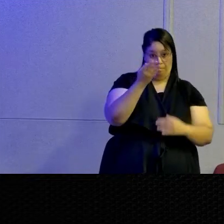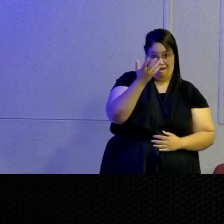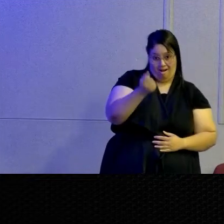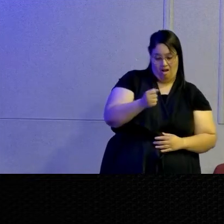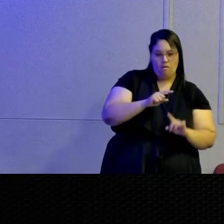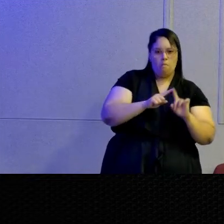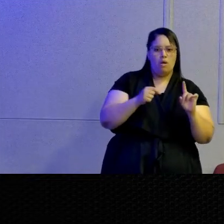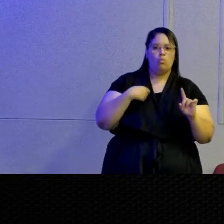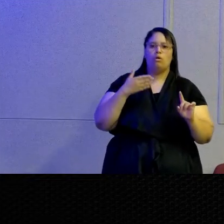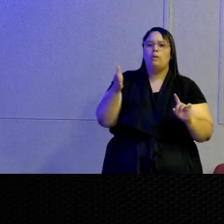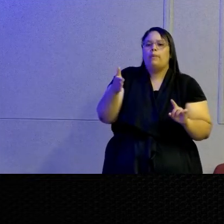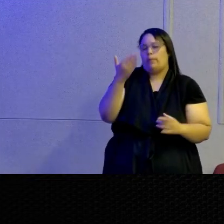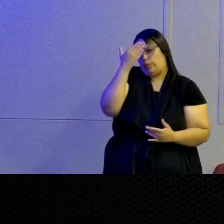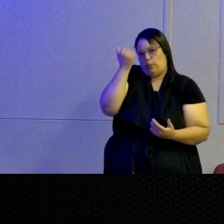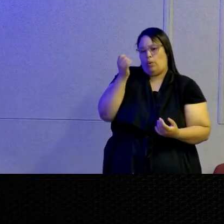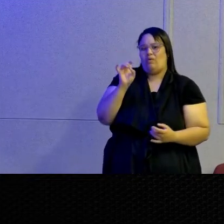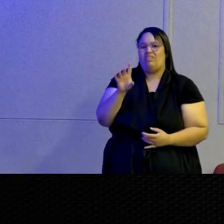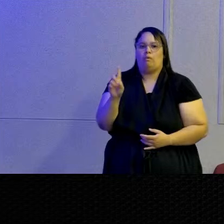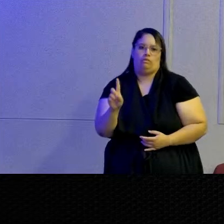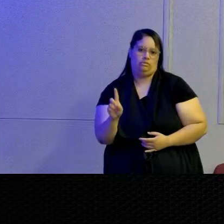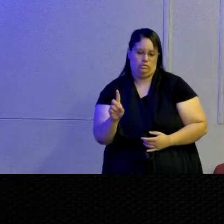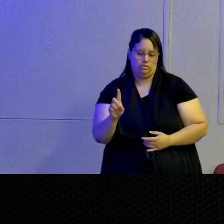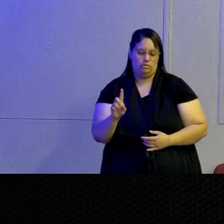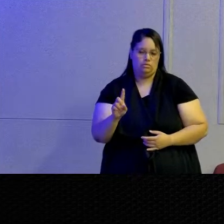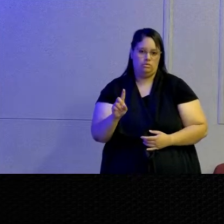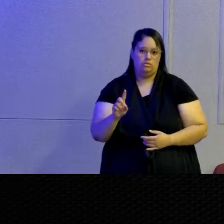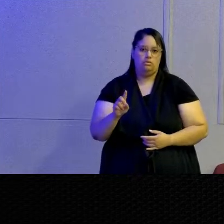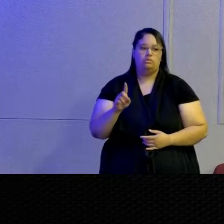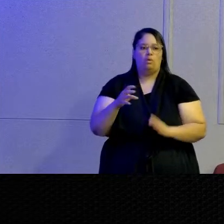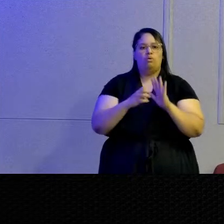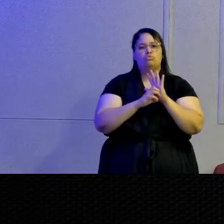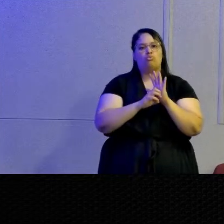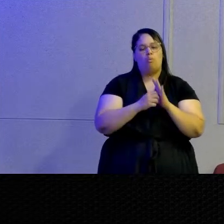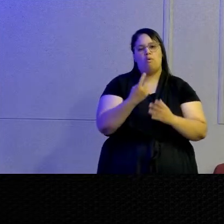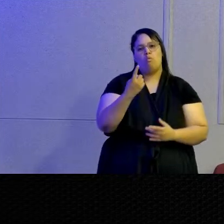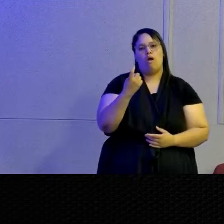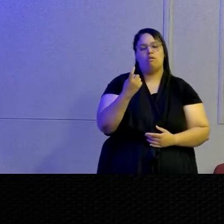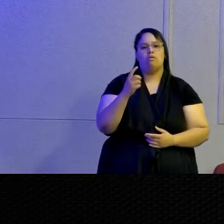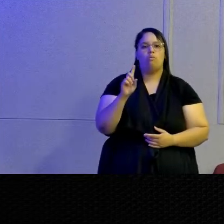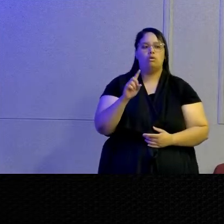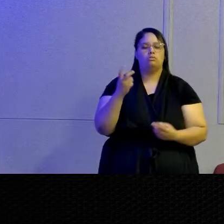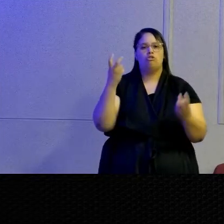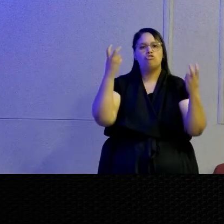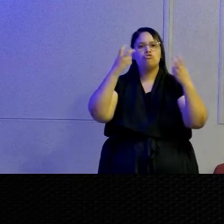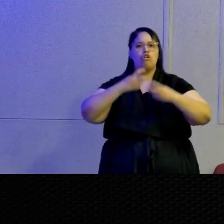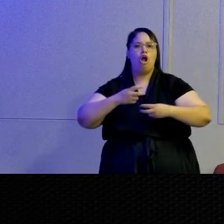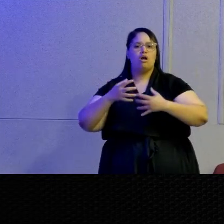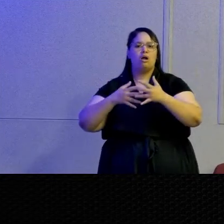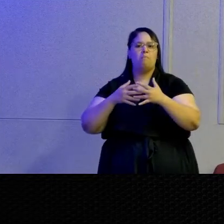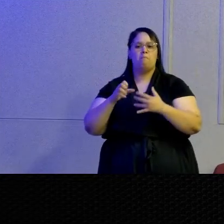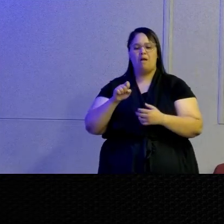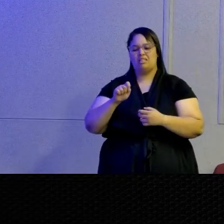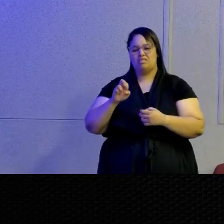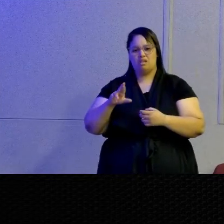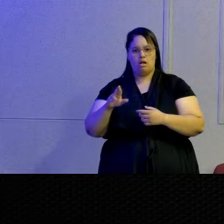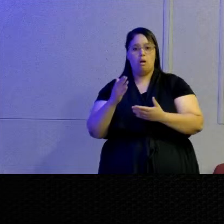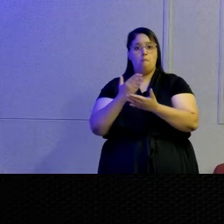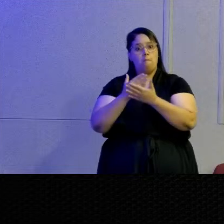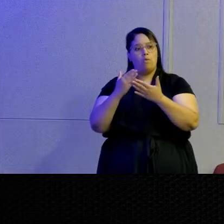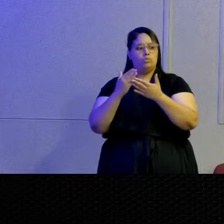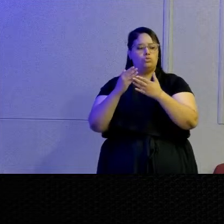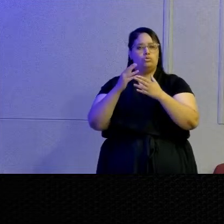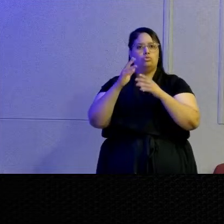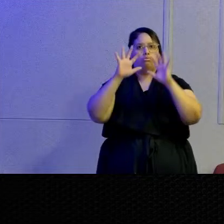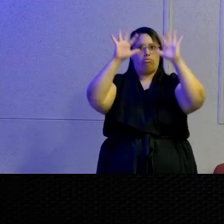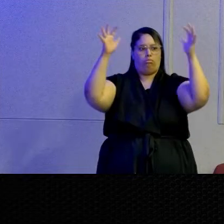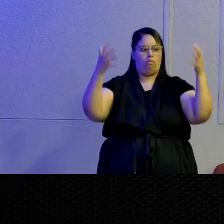know what they are. And one example of that is dark matter, which makes up most of the matter in the